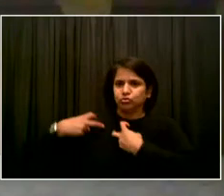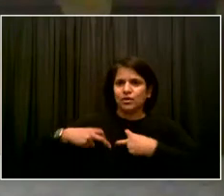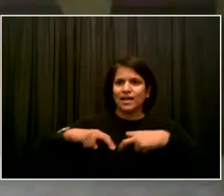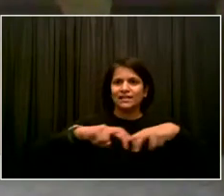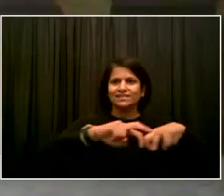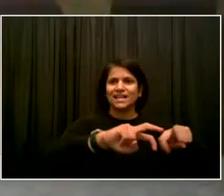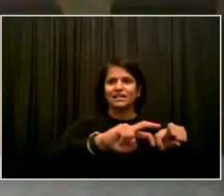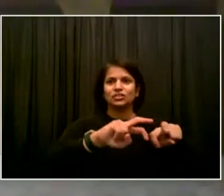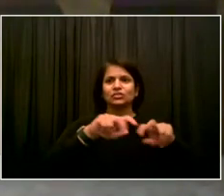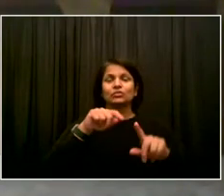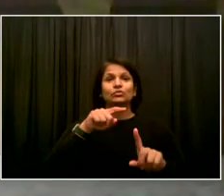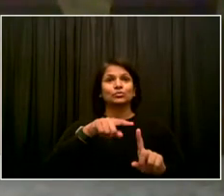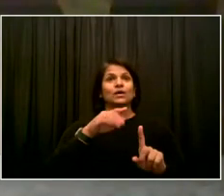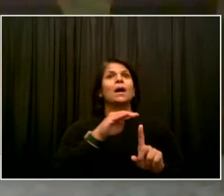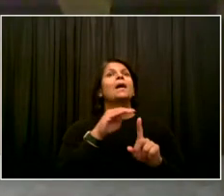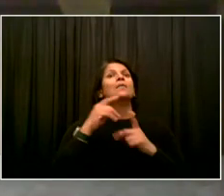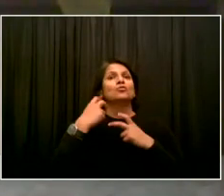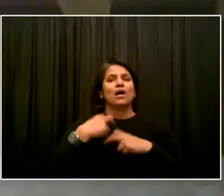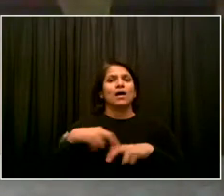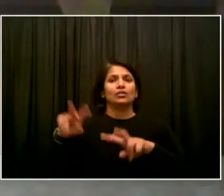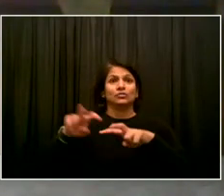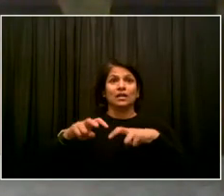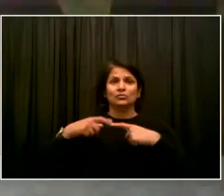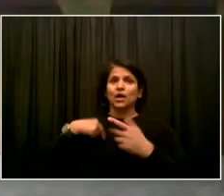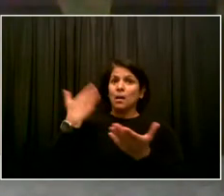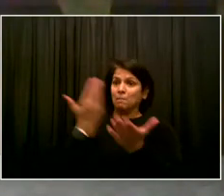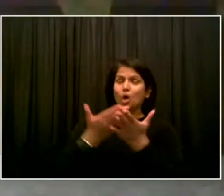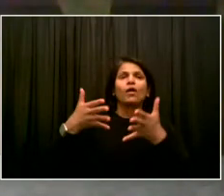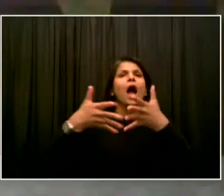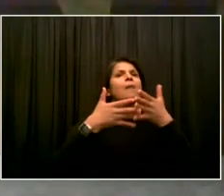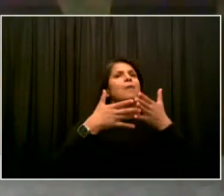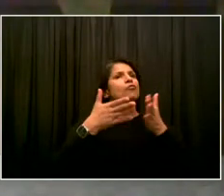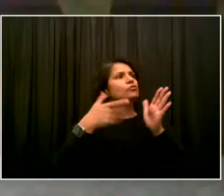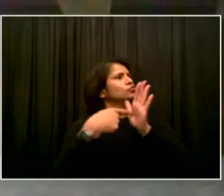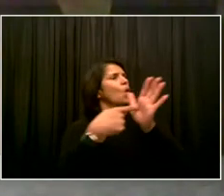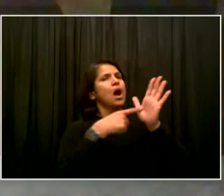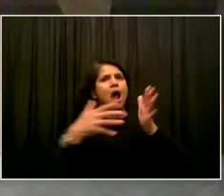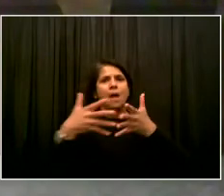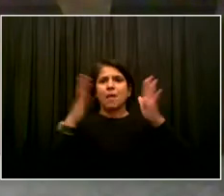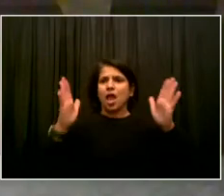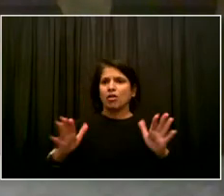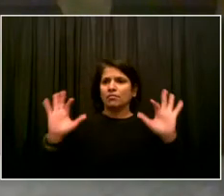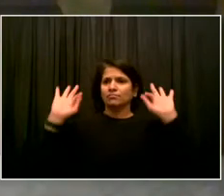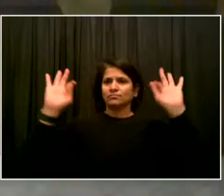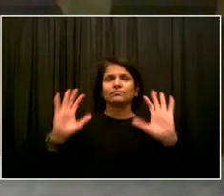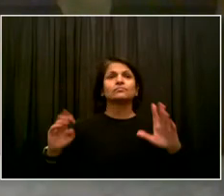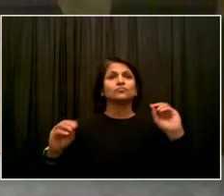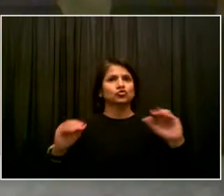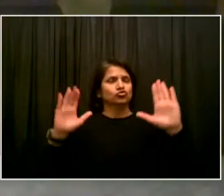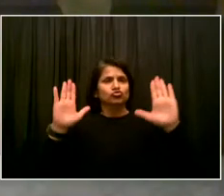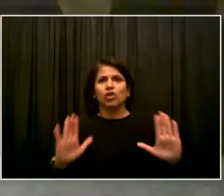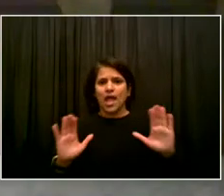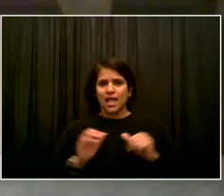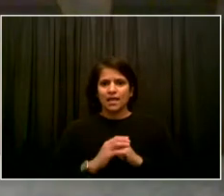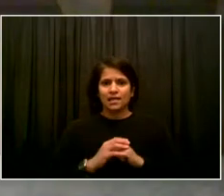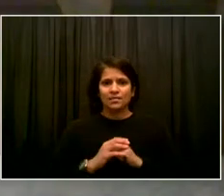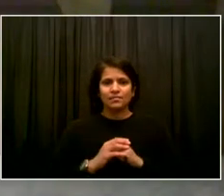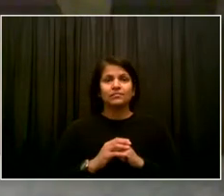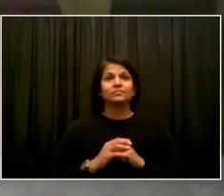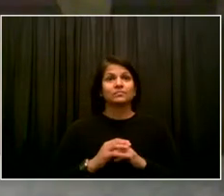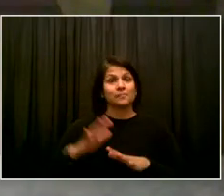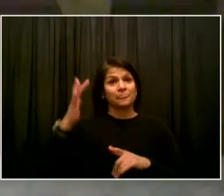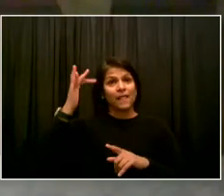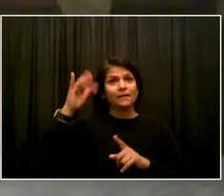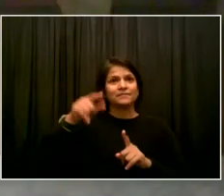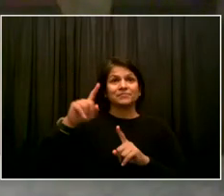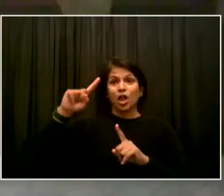makes America's greatest city great, our ability to have a smooth transition of power and authority. And you have done